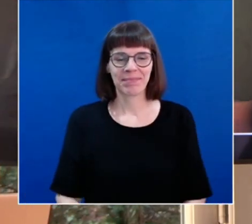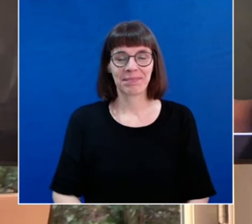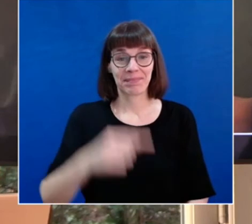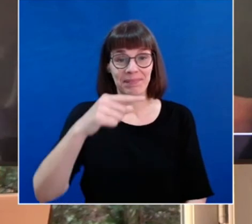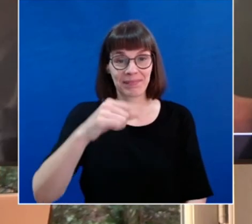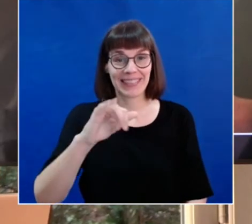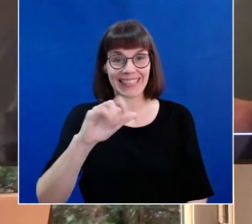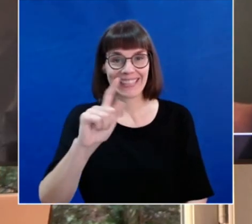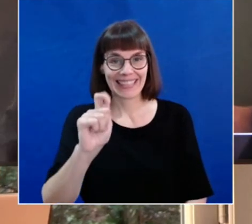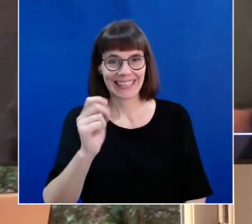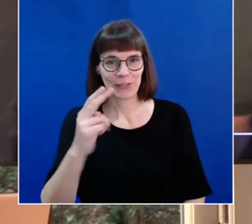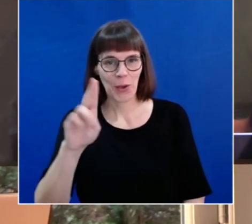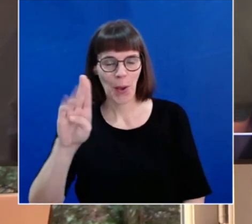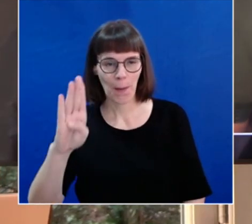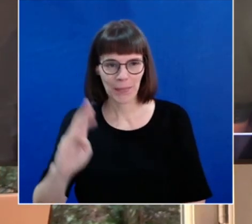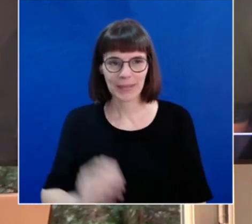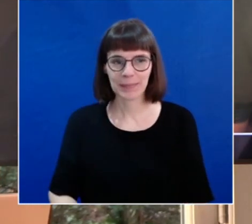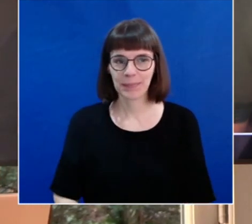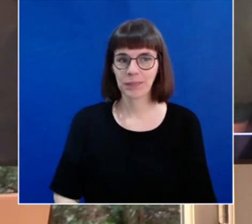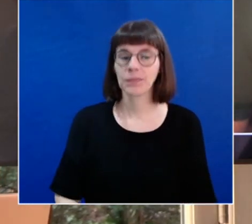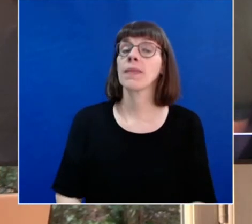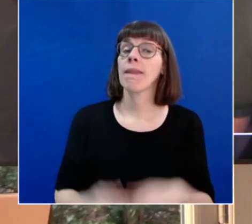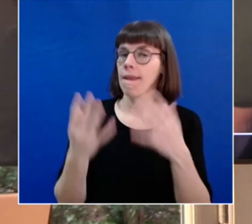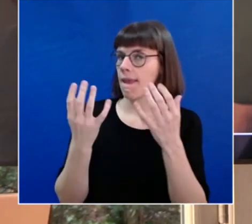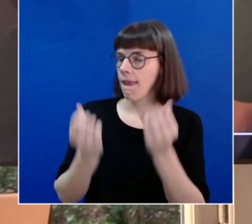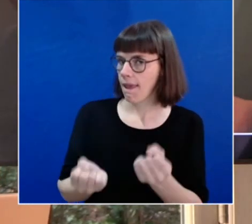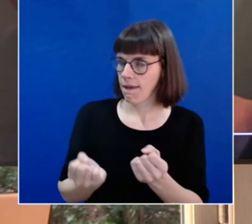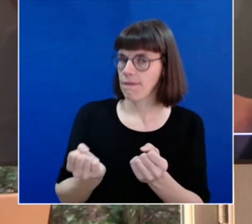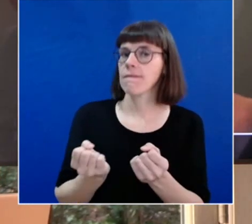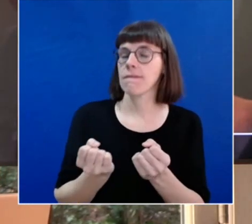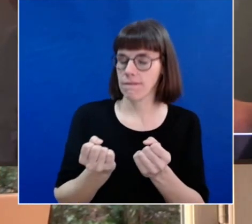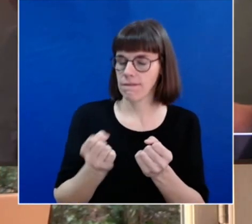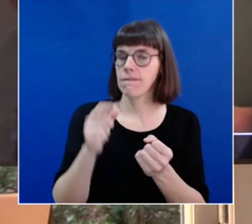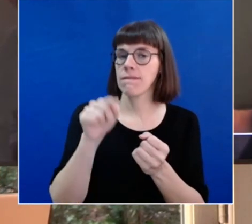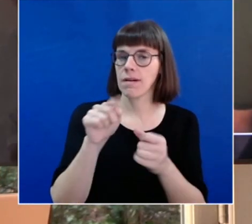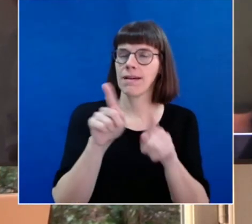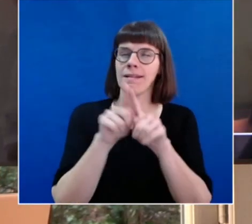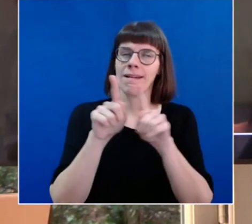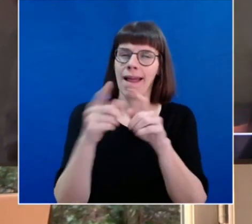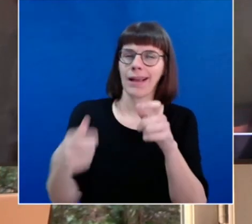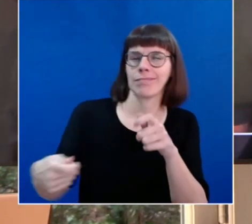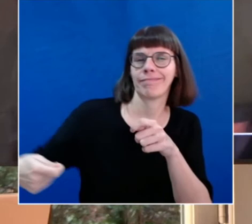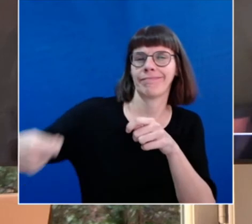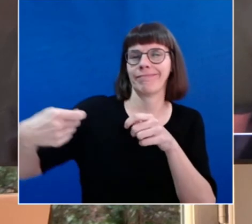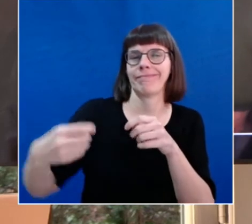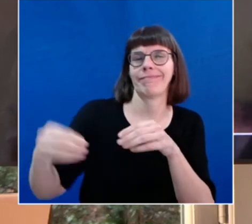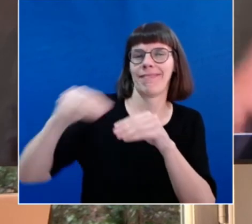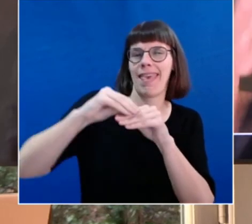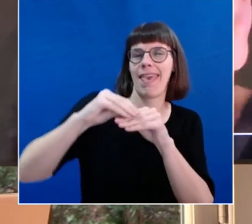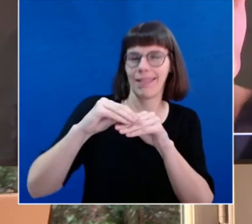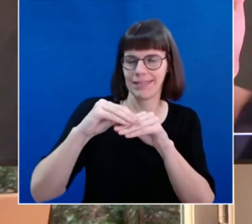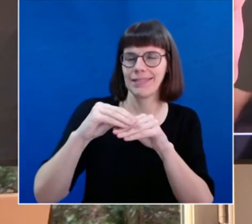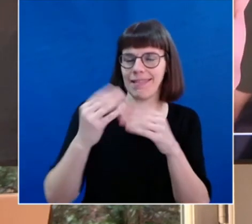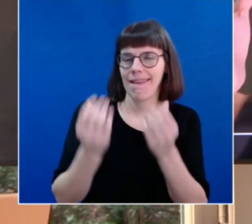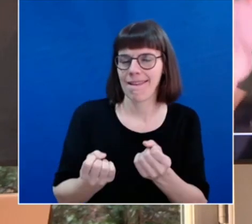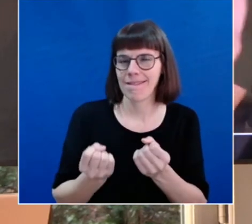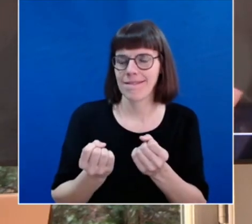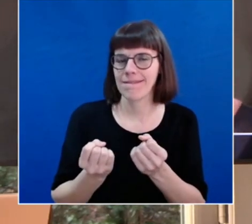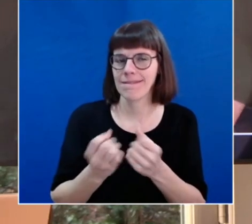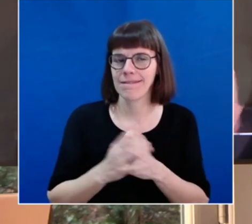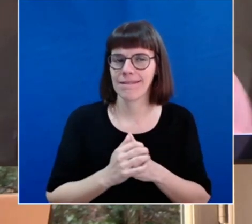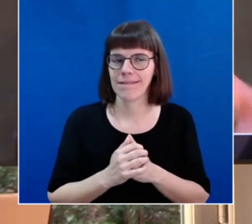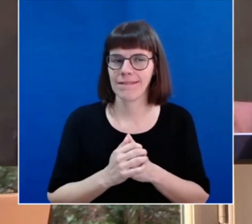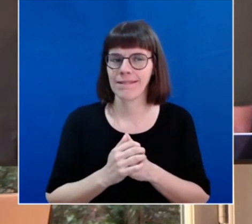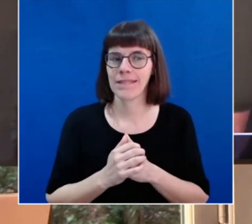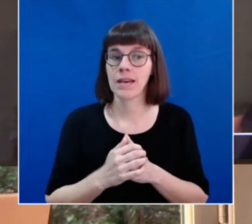No, yes, there is an Axe linter as an extension for GitHub repositories. But if you want to